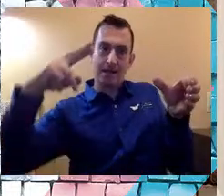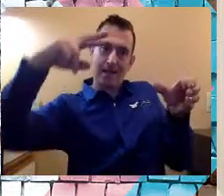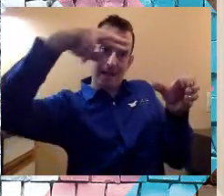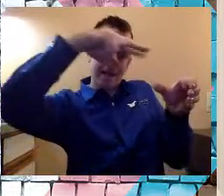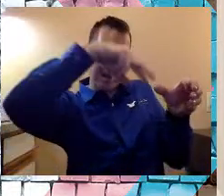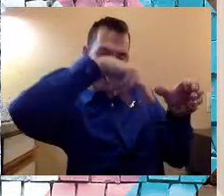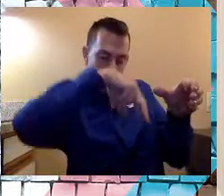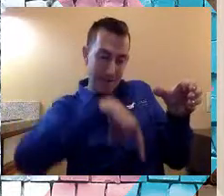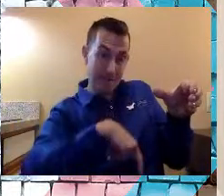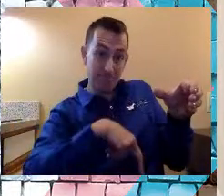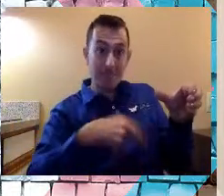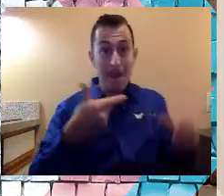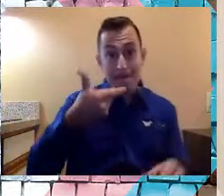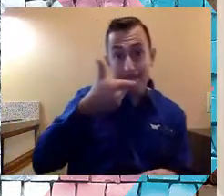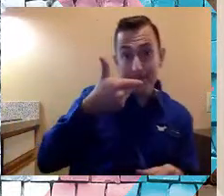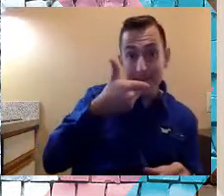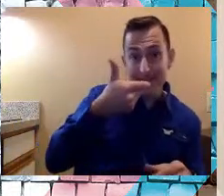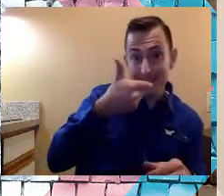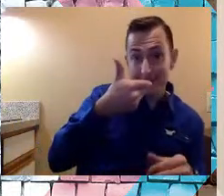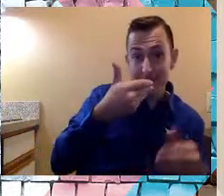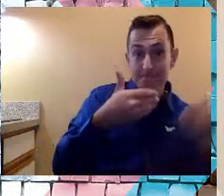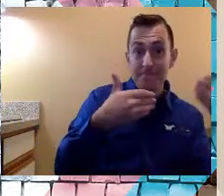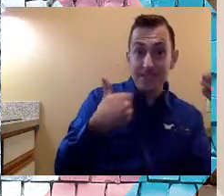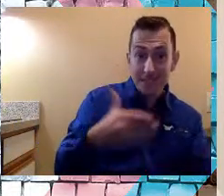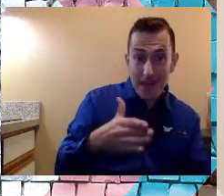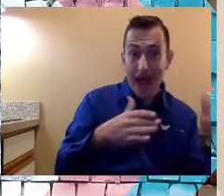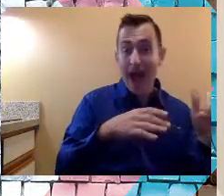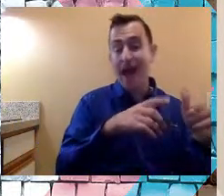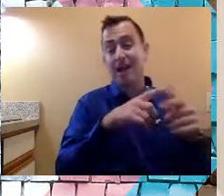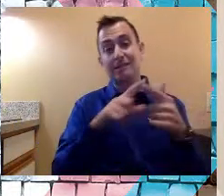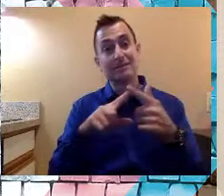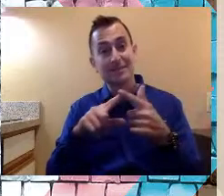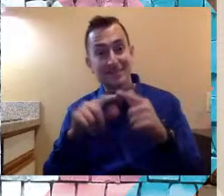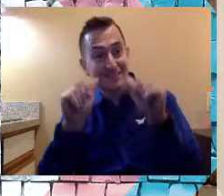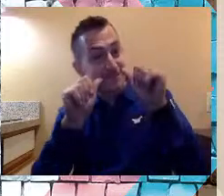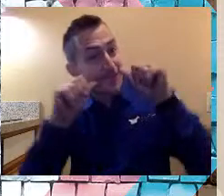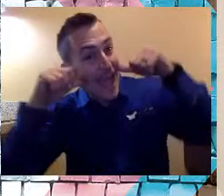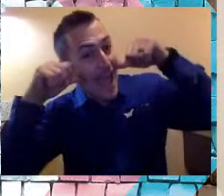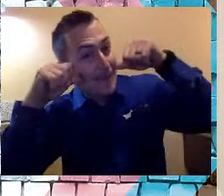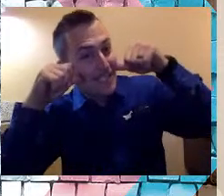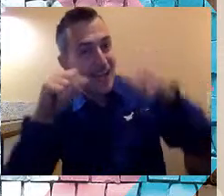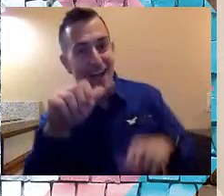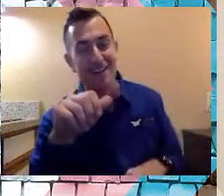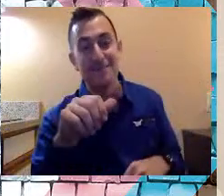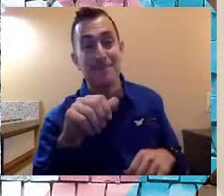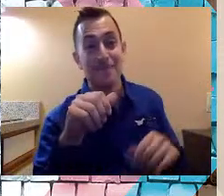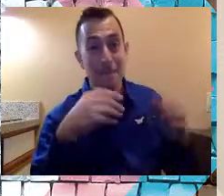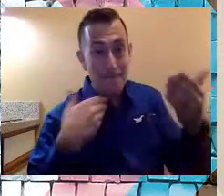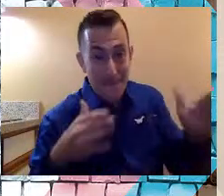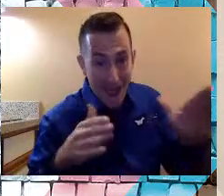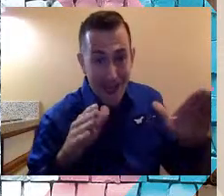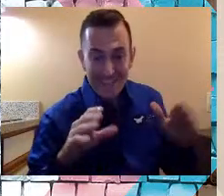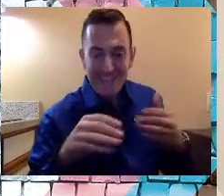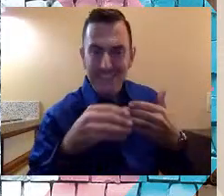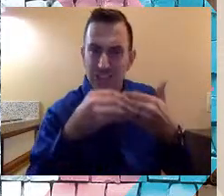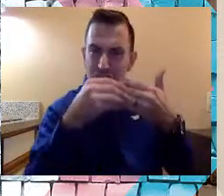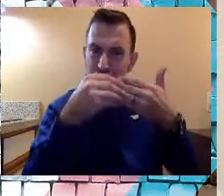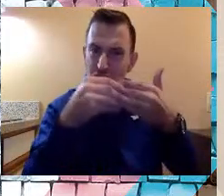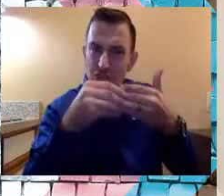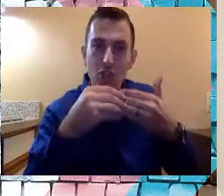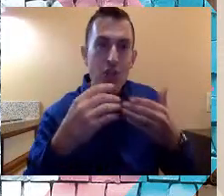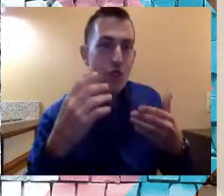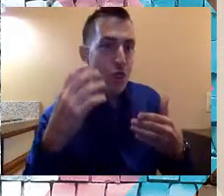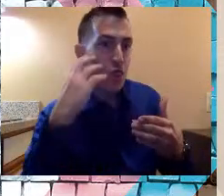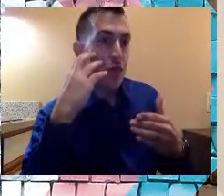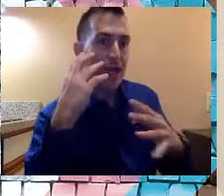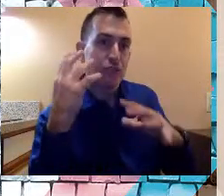use a pizza box. You could use an Amazon box. They come to your house all the time, a Target box. Anything that's a little sturdy, and all you have to do is cut it